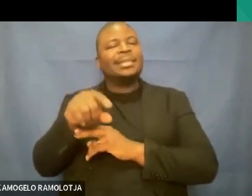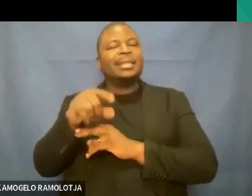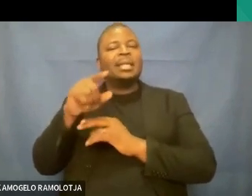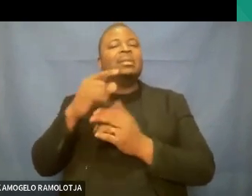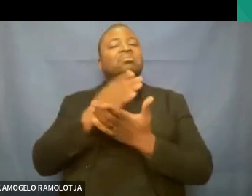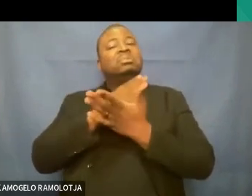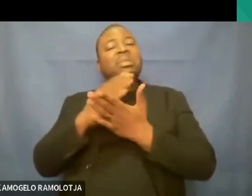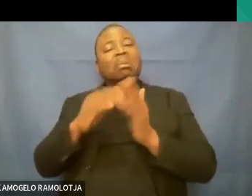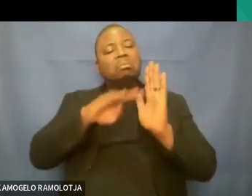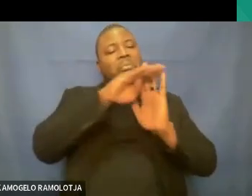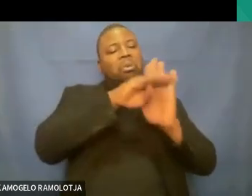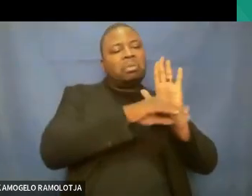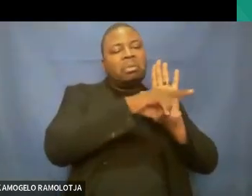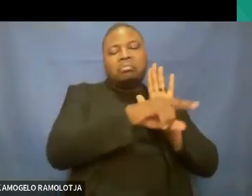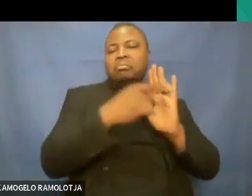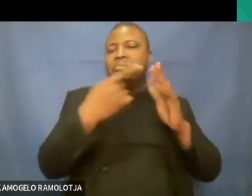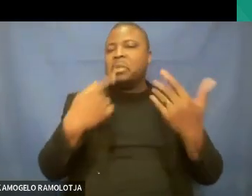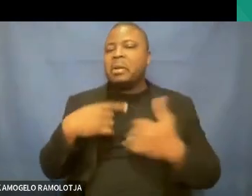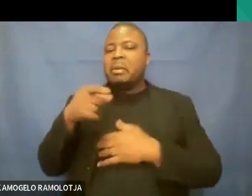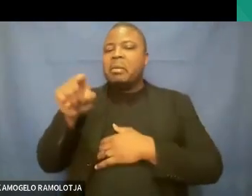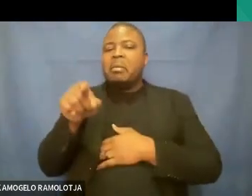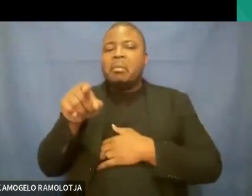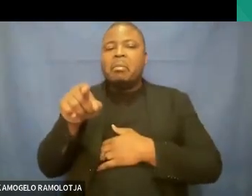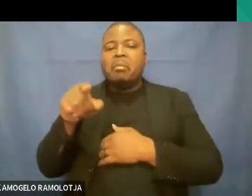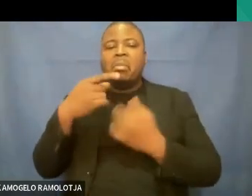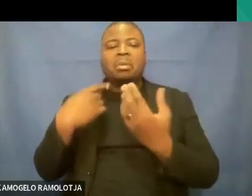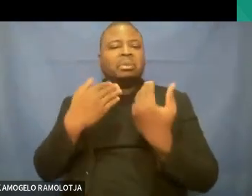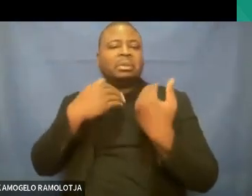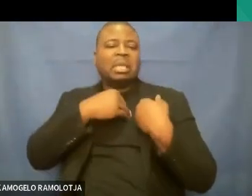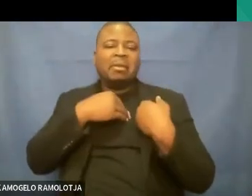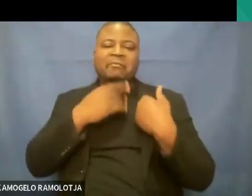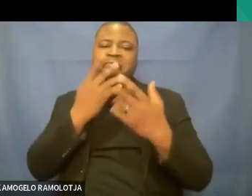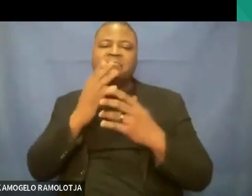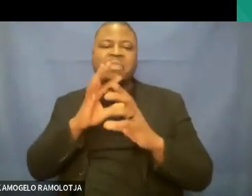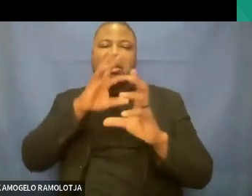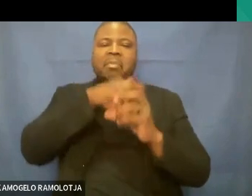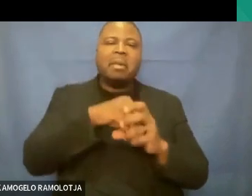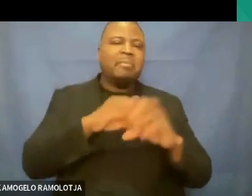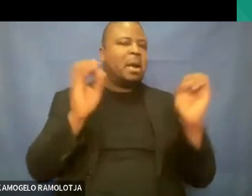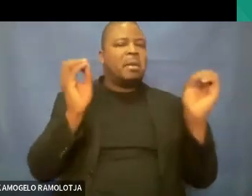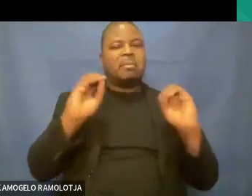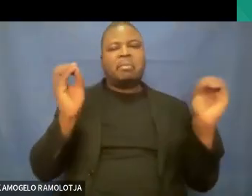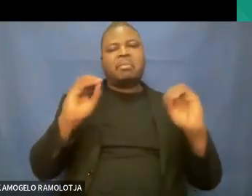provide safe spaces for ABYMs. Next slide, please.